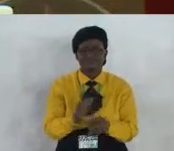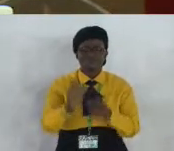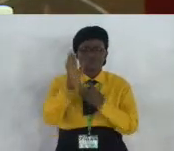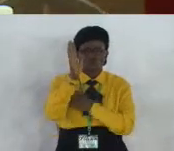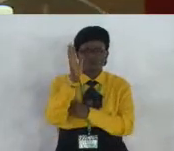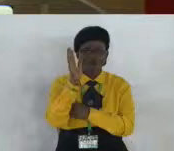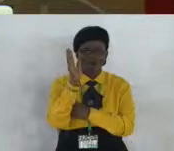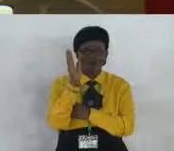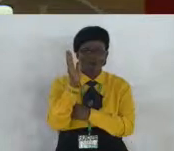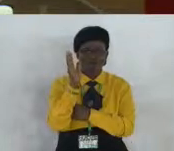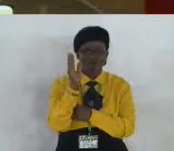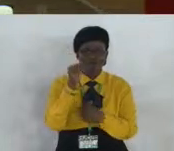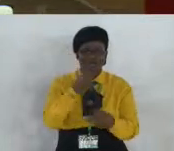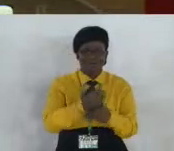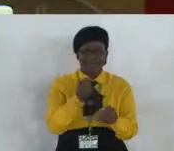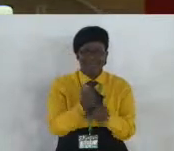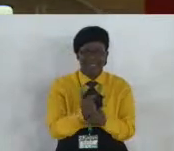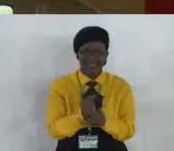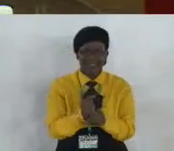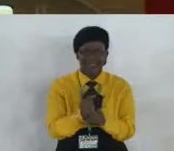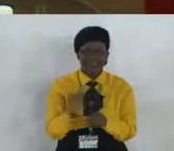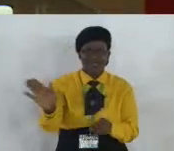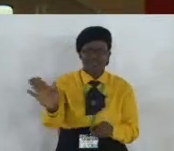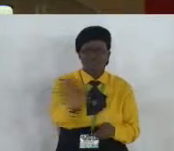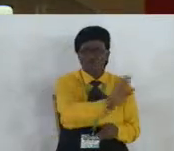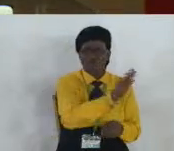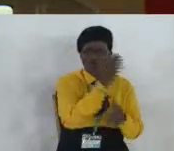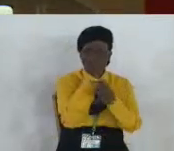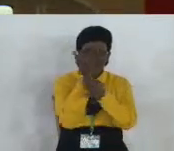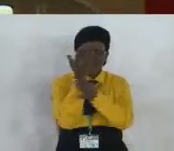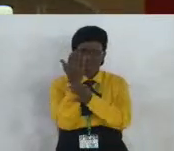God made your hands